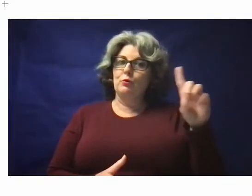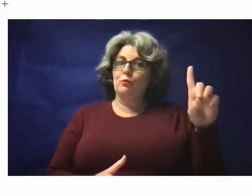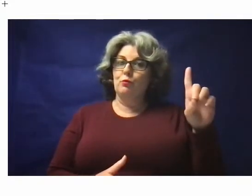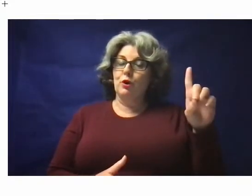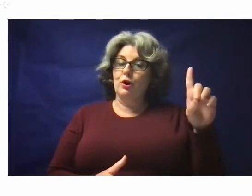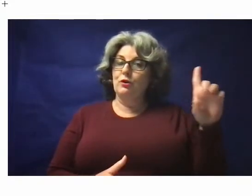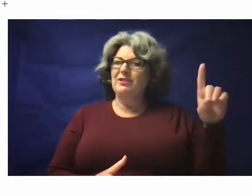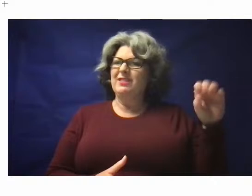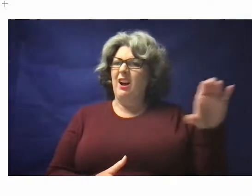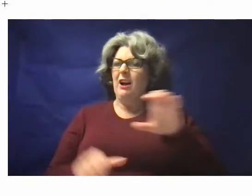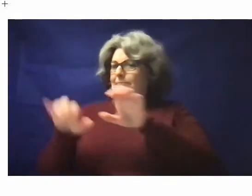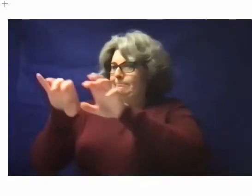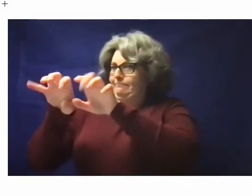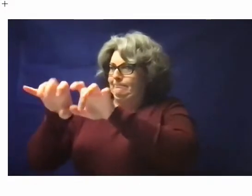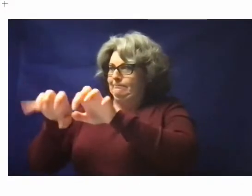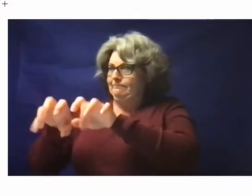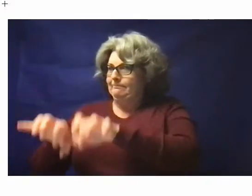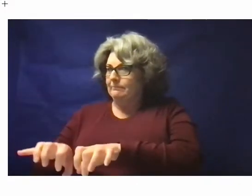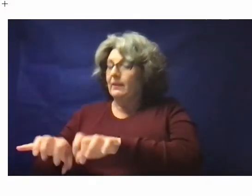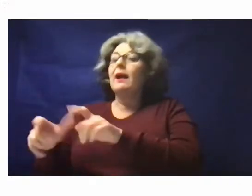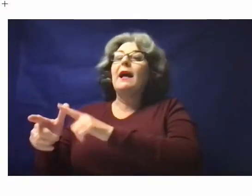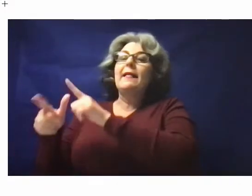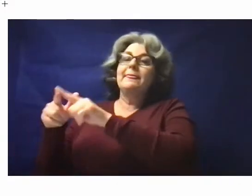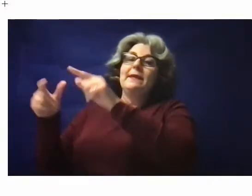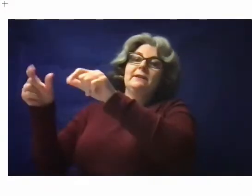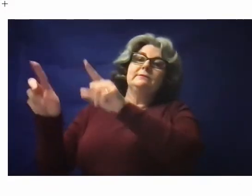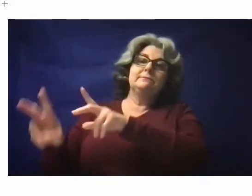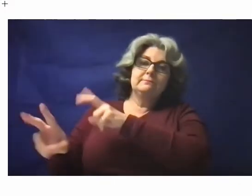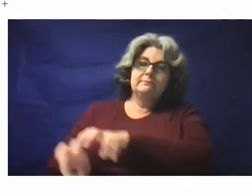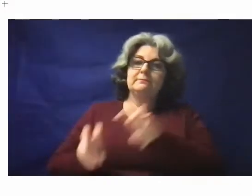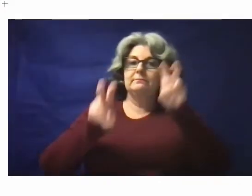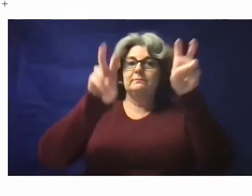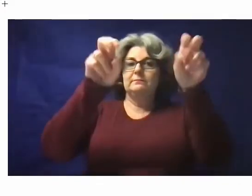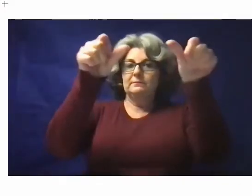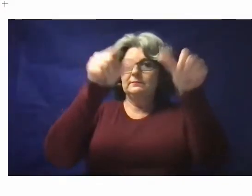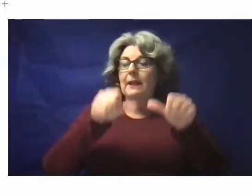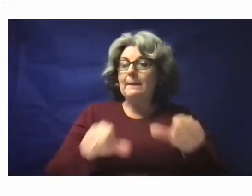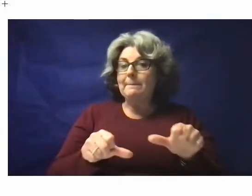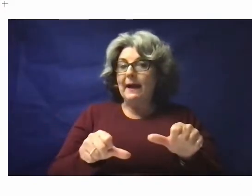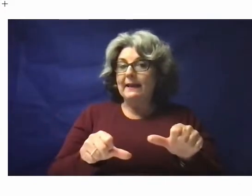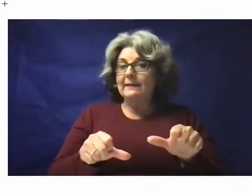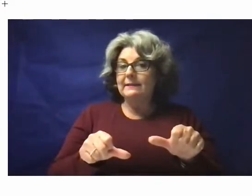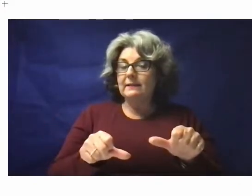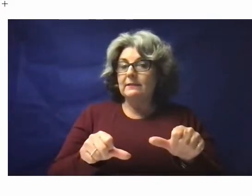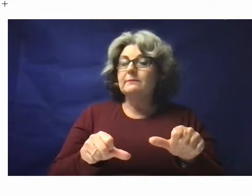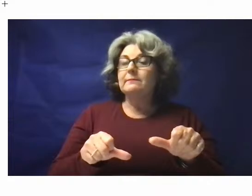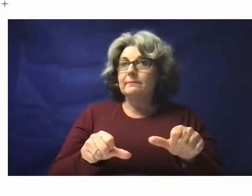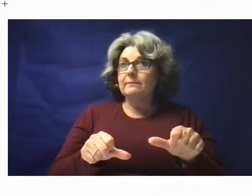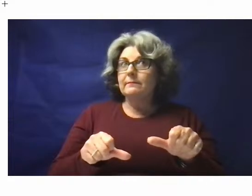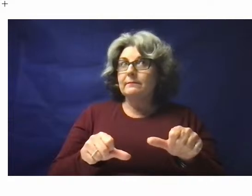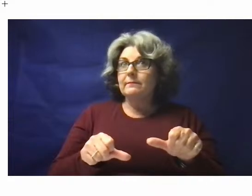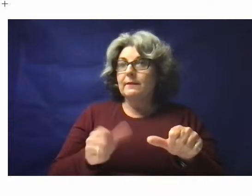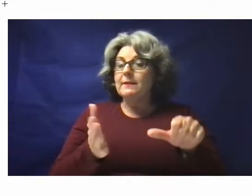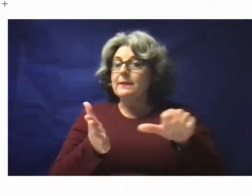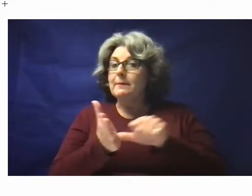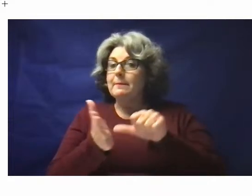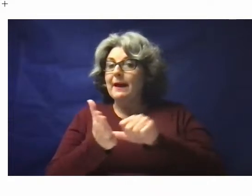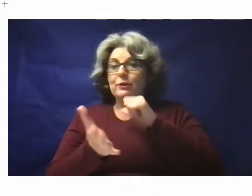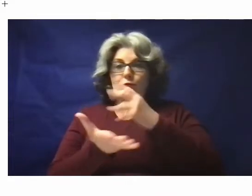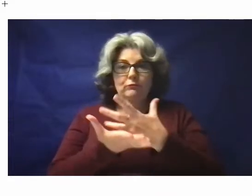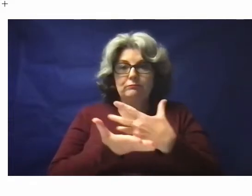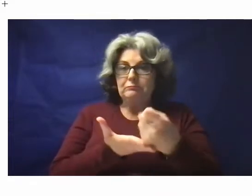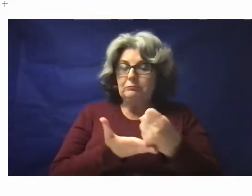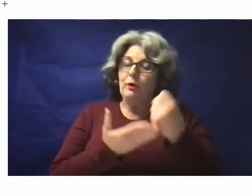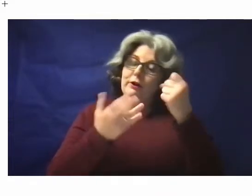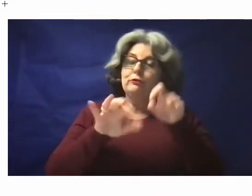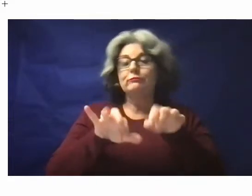responses into the screening question response box on the system. You will not risk the page timing out on you while you're writing